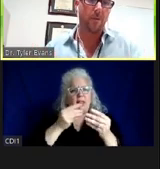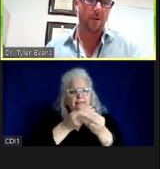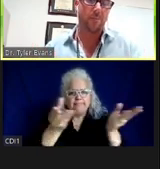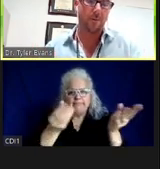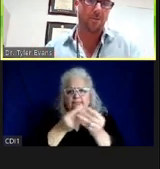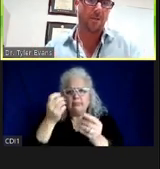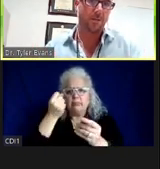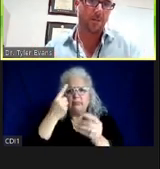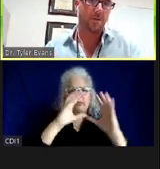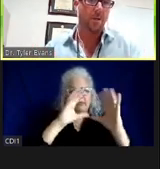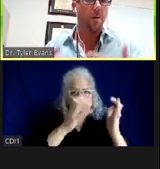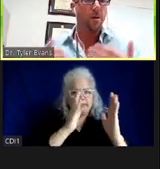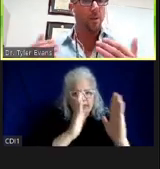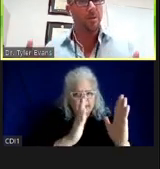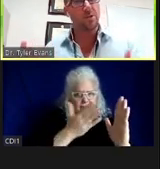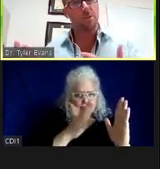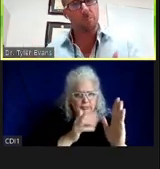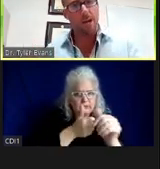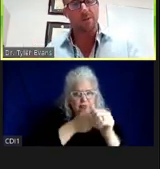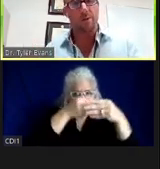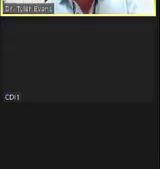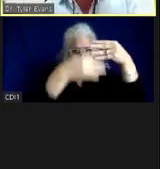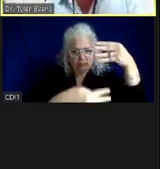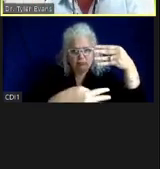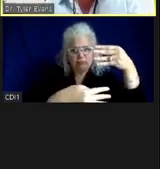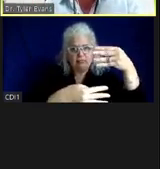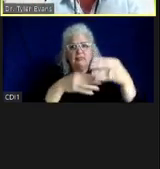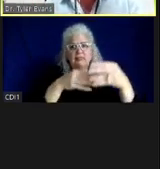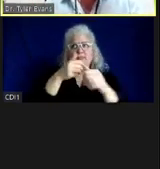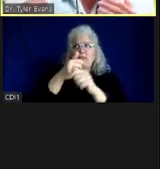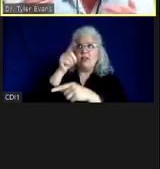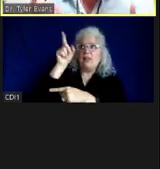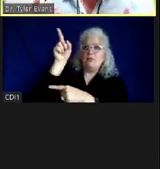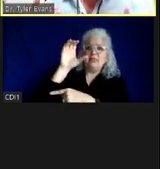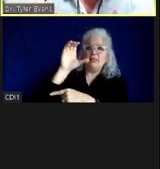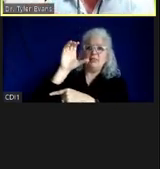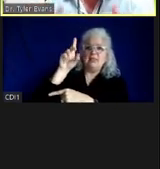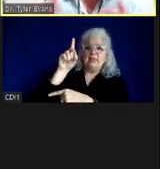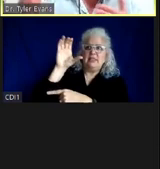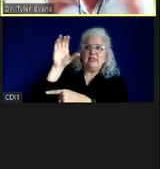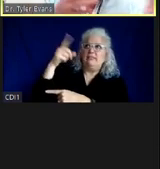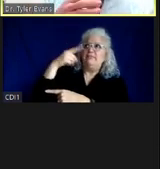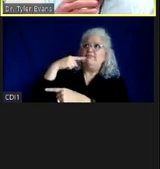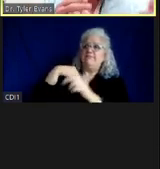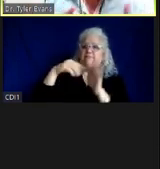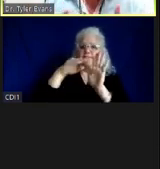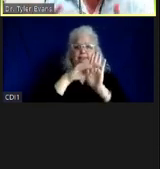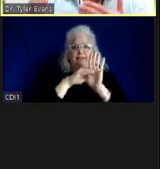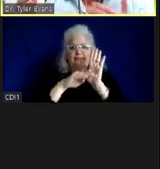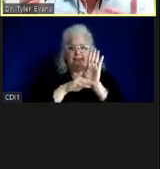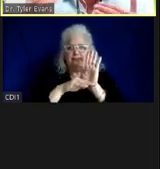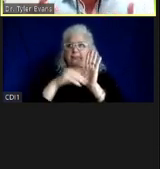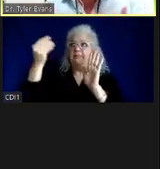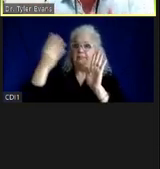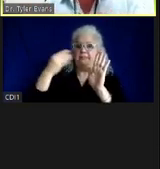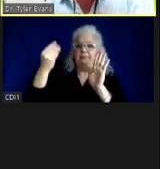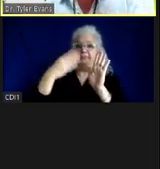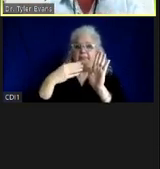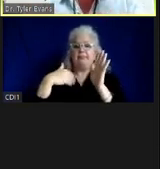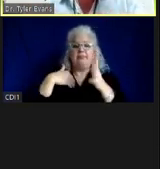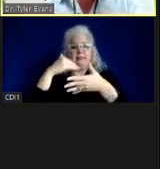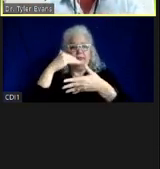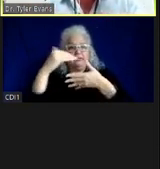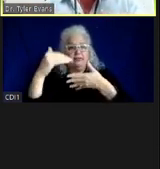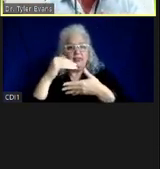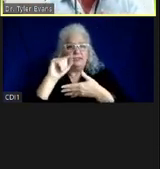a guidance from the CDC's immunization branch called the ACIP. tiers, and then they have a number of subphases. Then tiers are